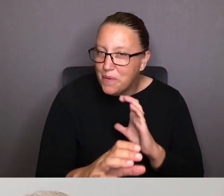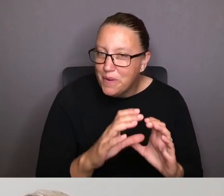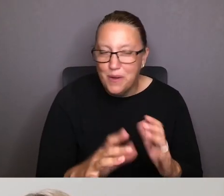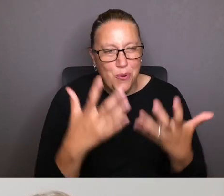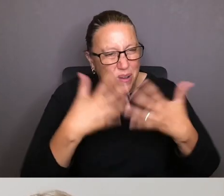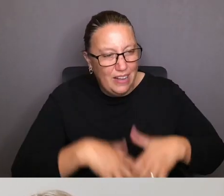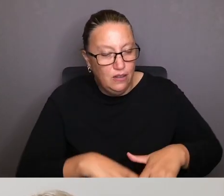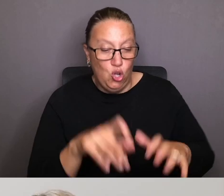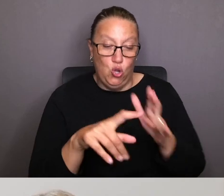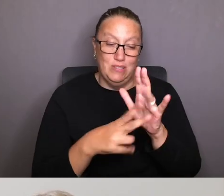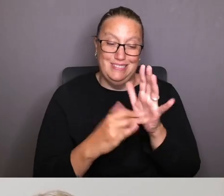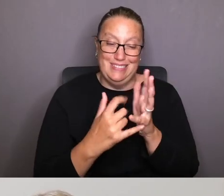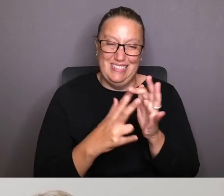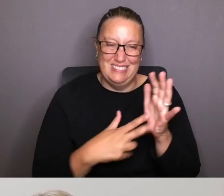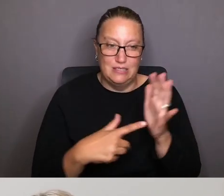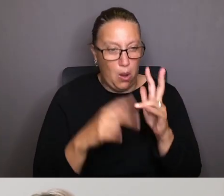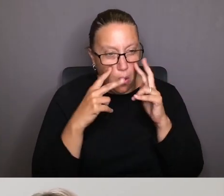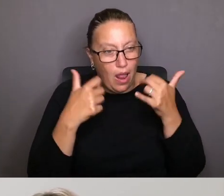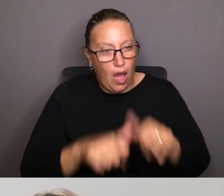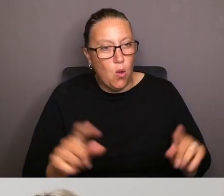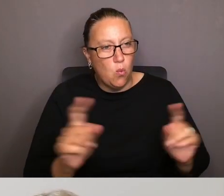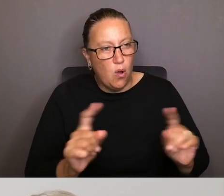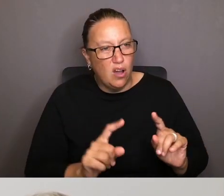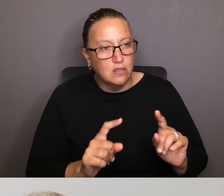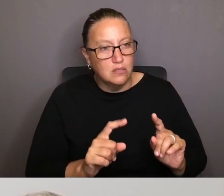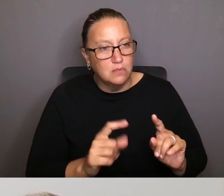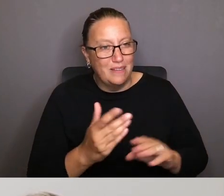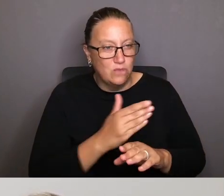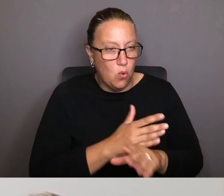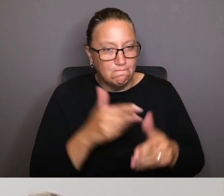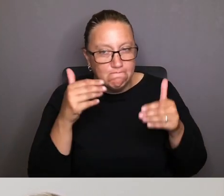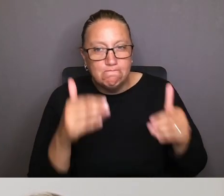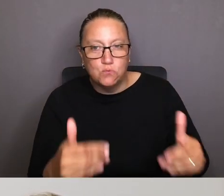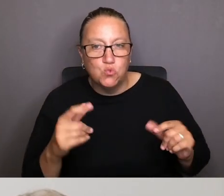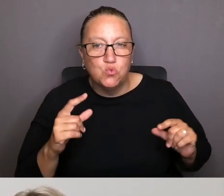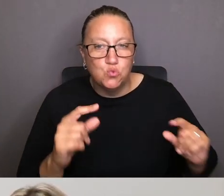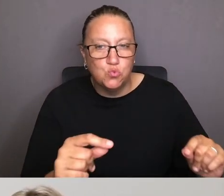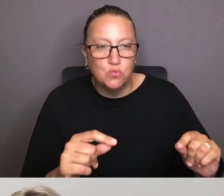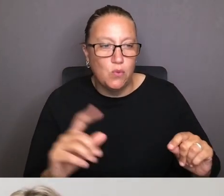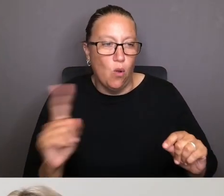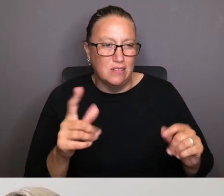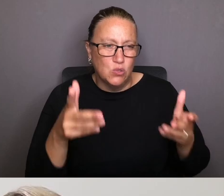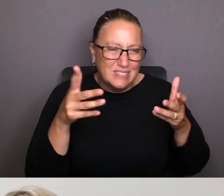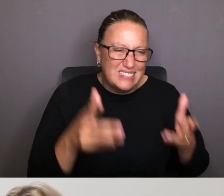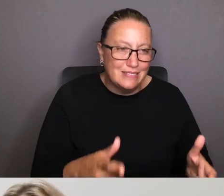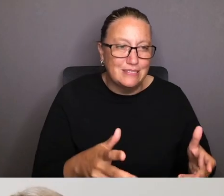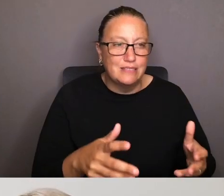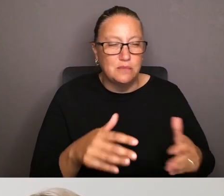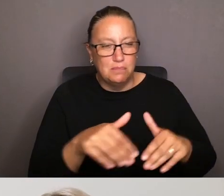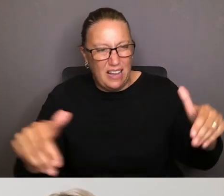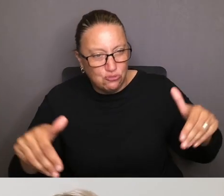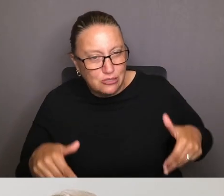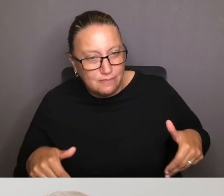about consent and permission and boundaries. There's some helpful tools that are available out in the